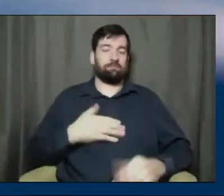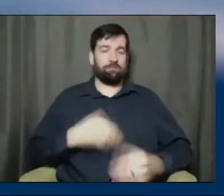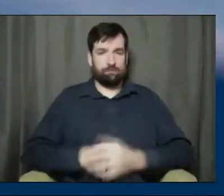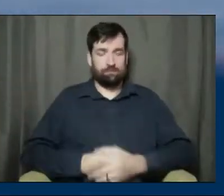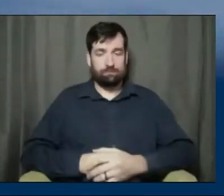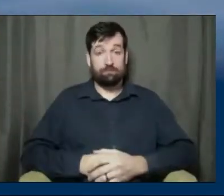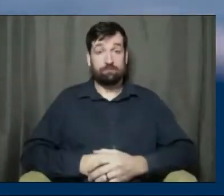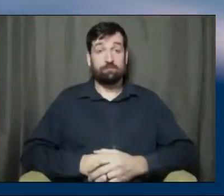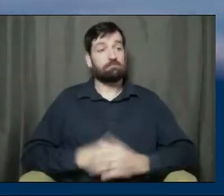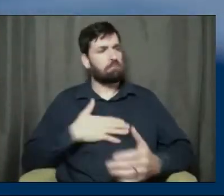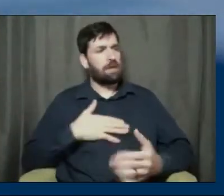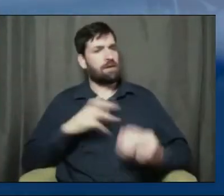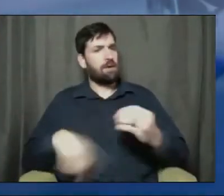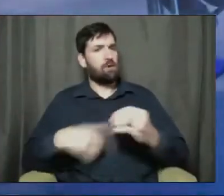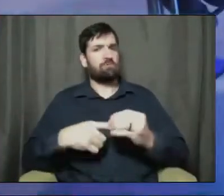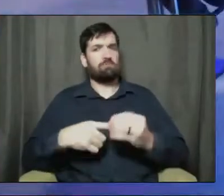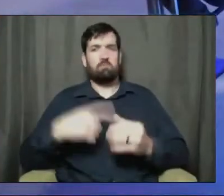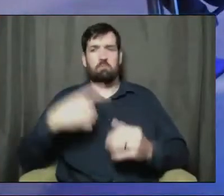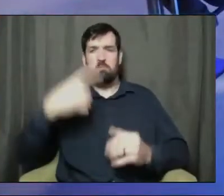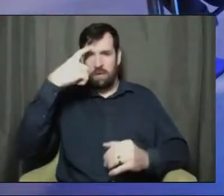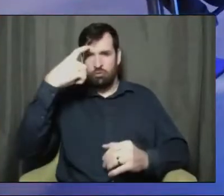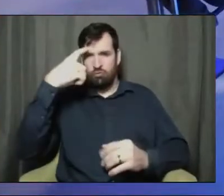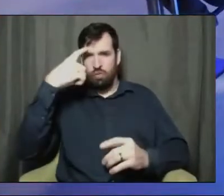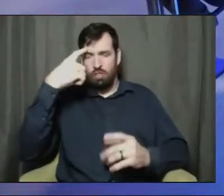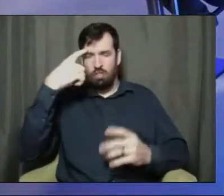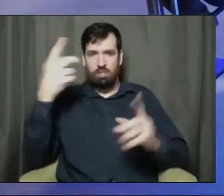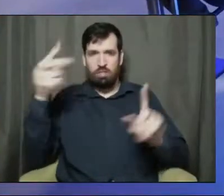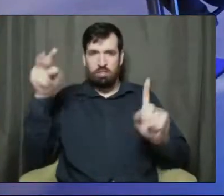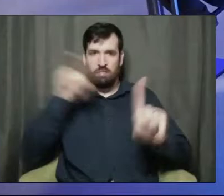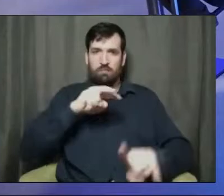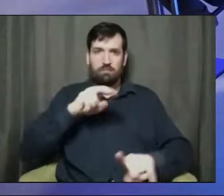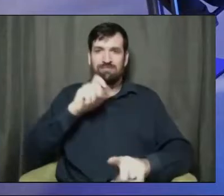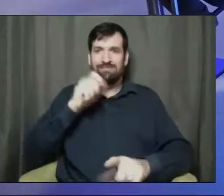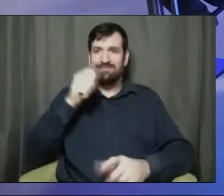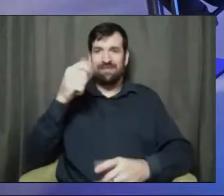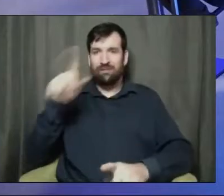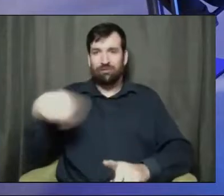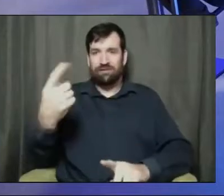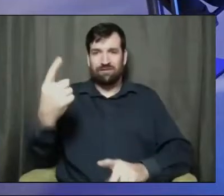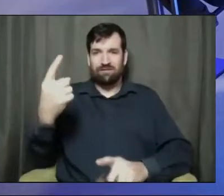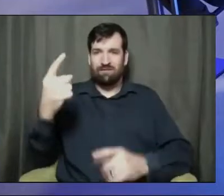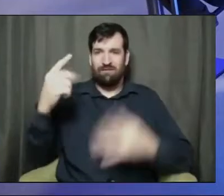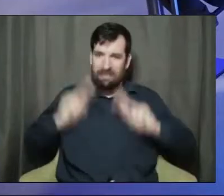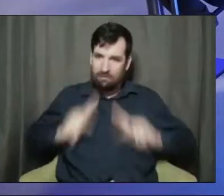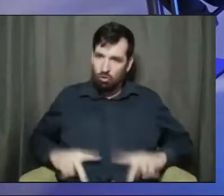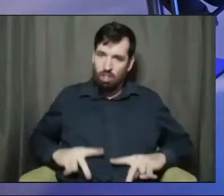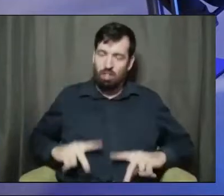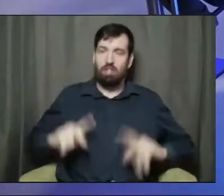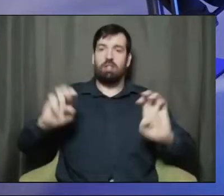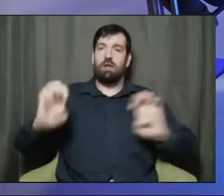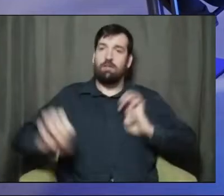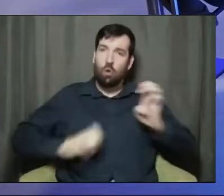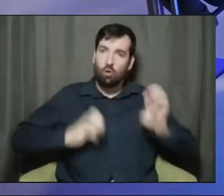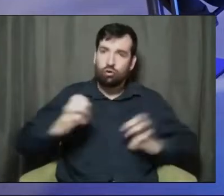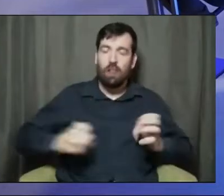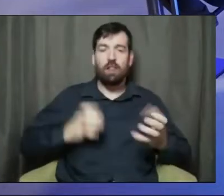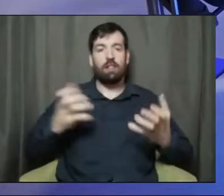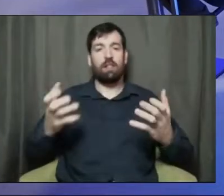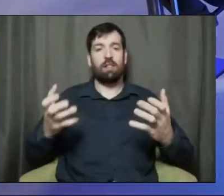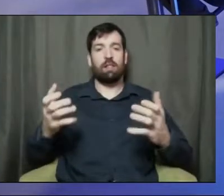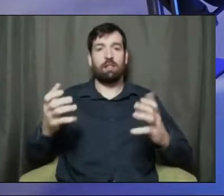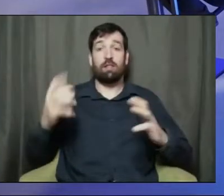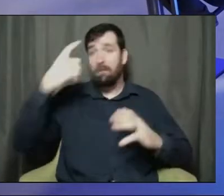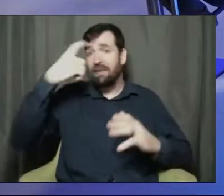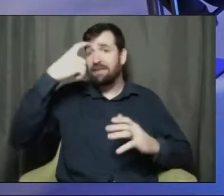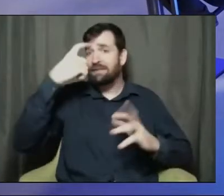about just the mental state. We help people. It's not just physically. We want to make sure that they're emotionally and mentally ready for